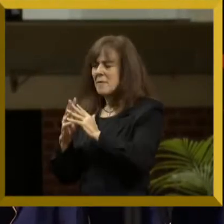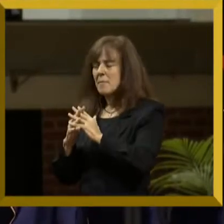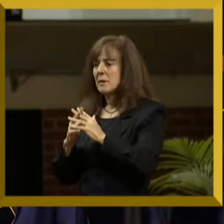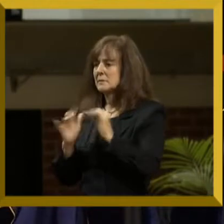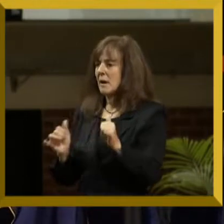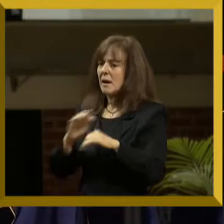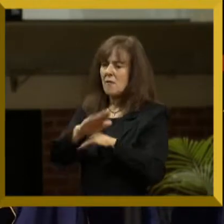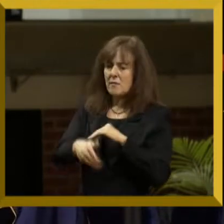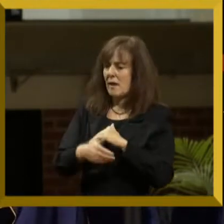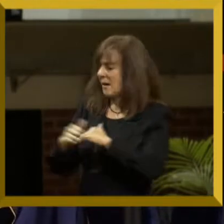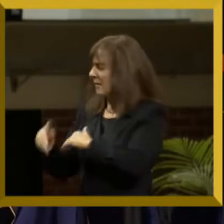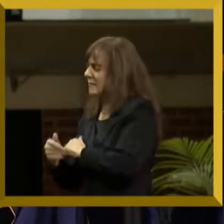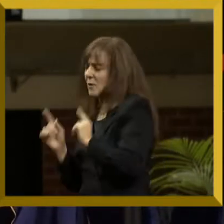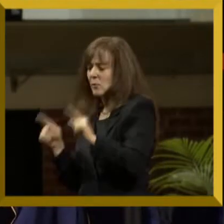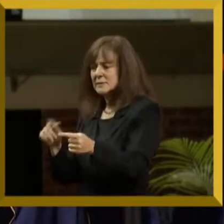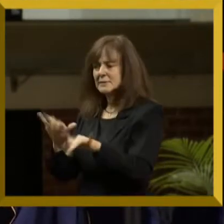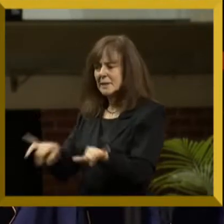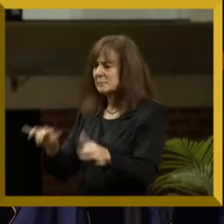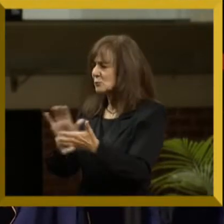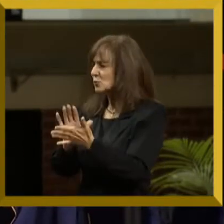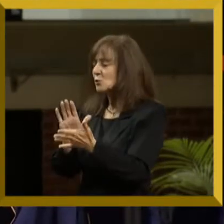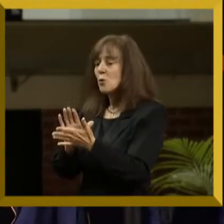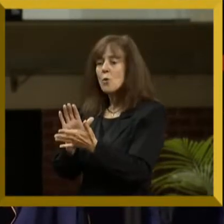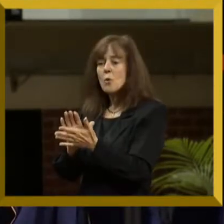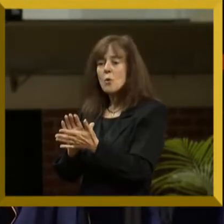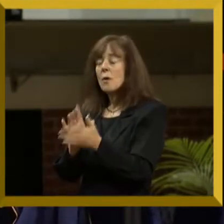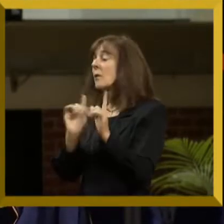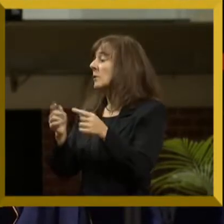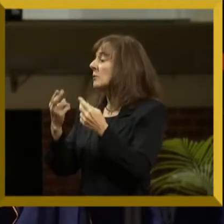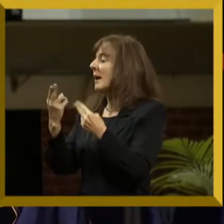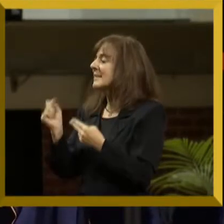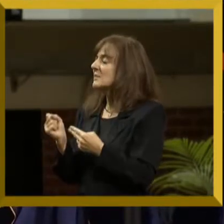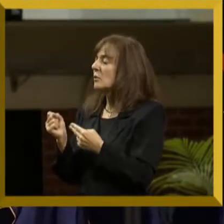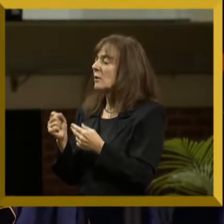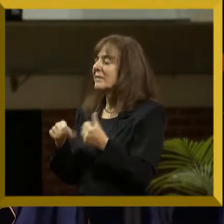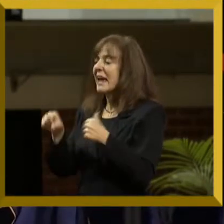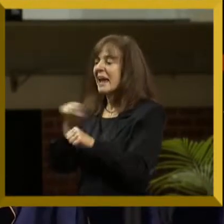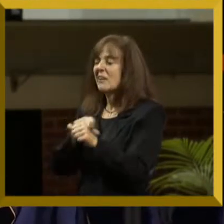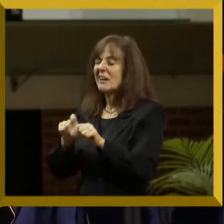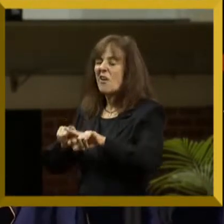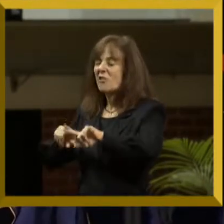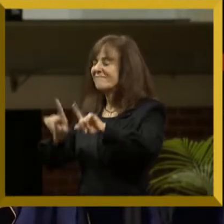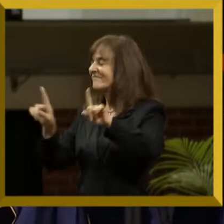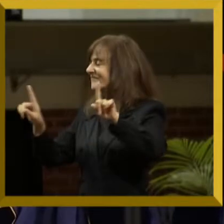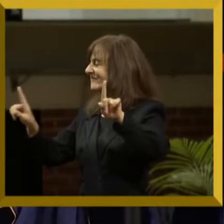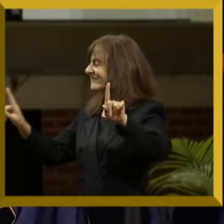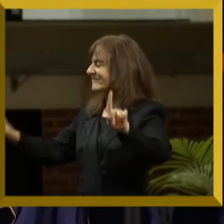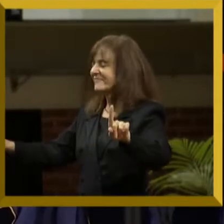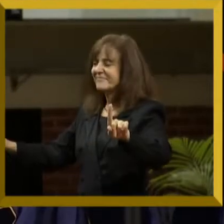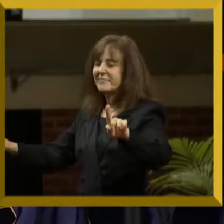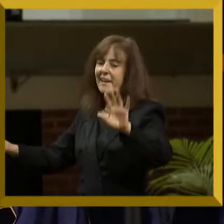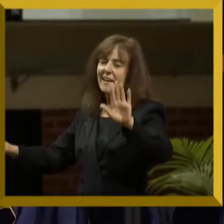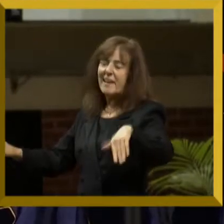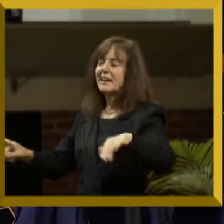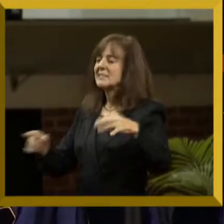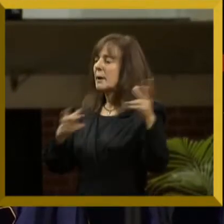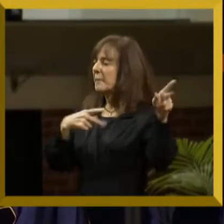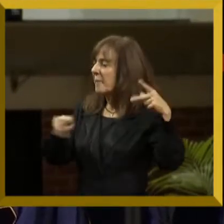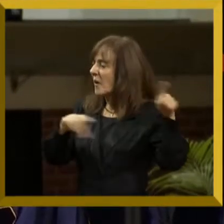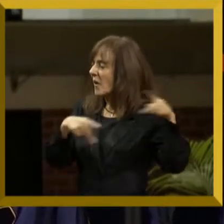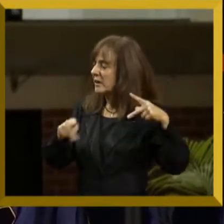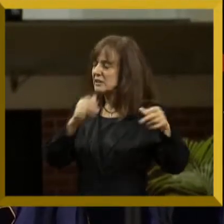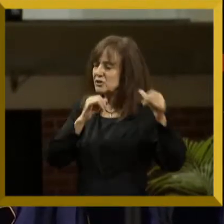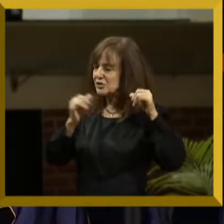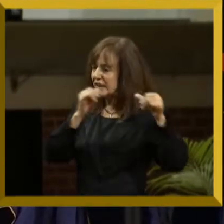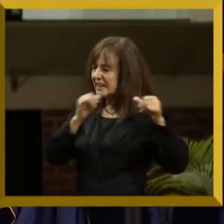houses, went to the same school. When they got into high school, they started hanging out with a different group of people. Steve started partying and drinking